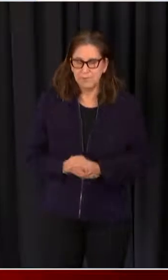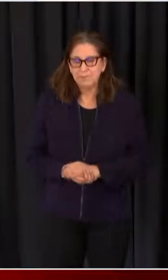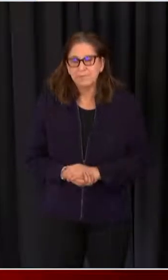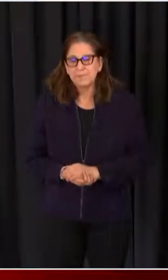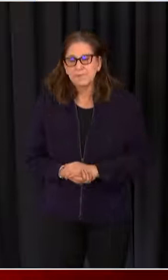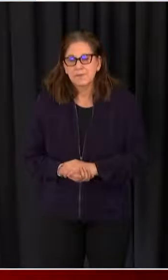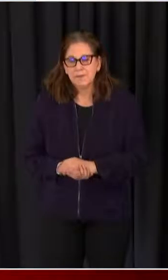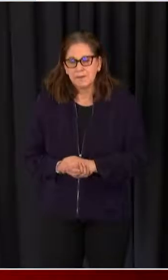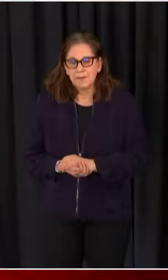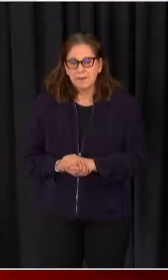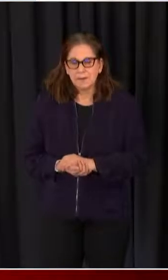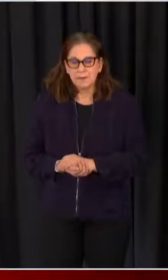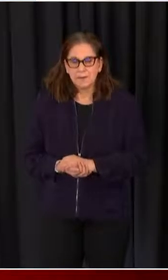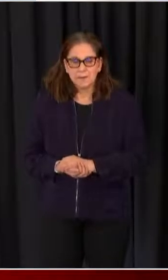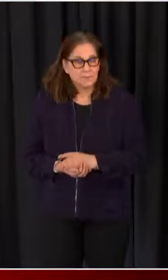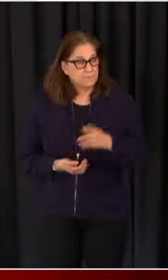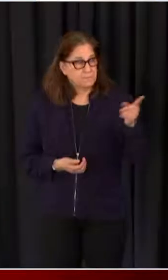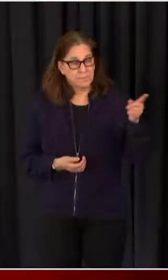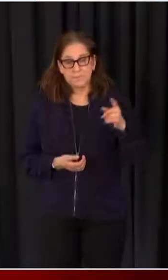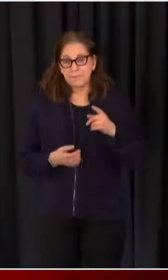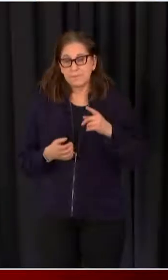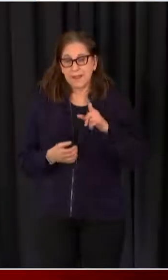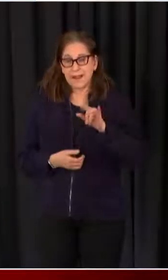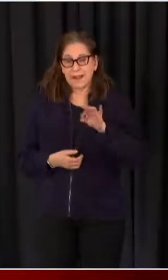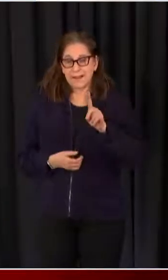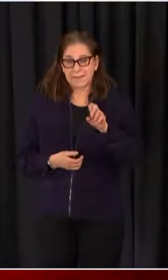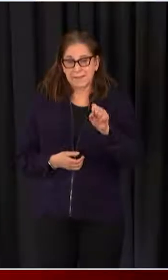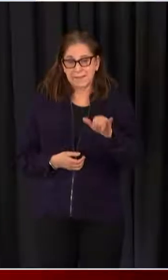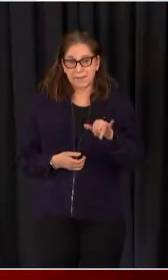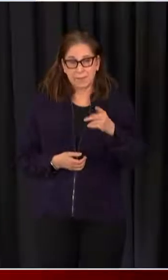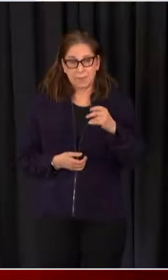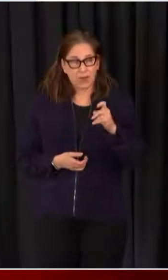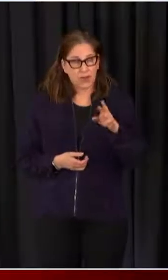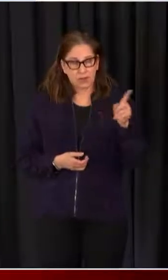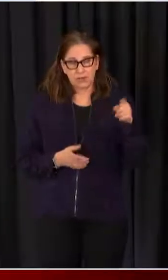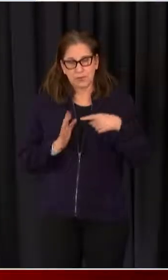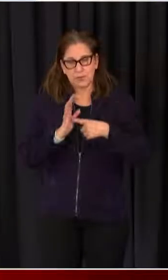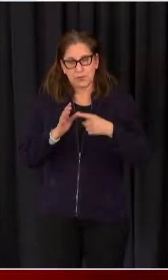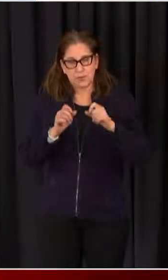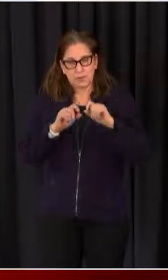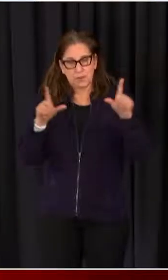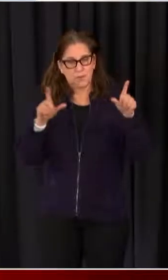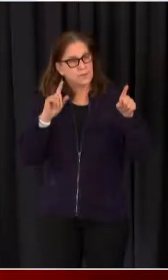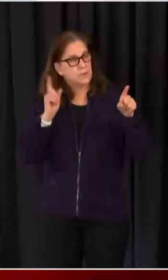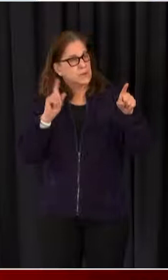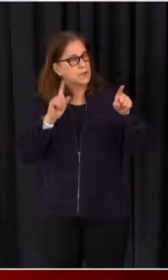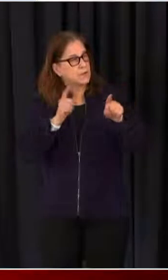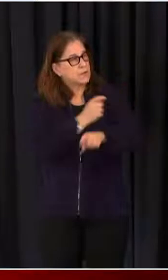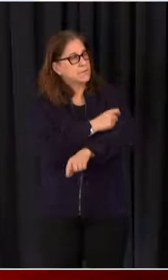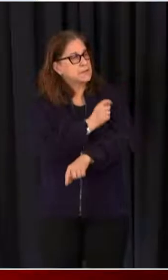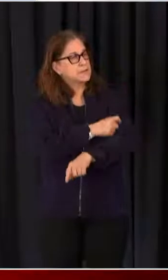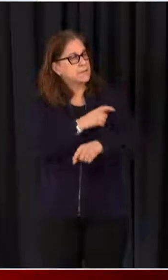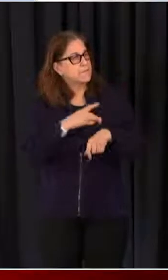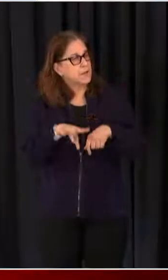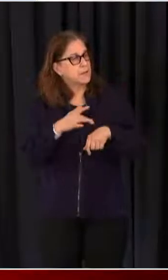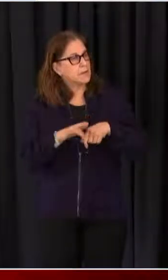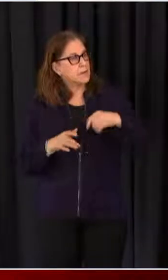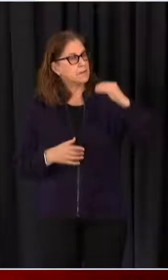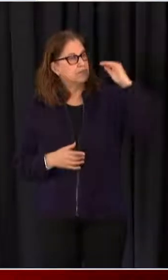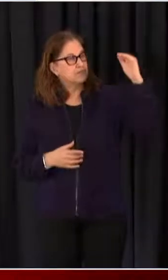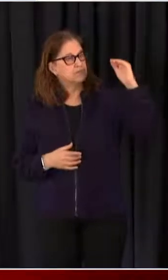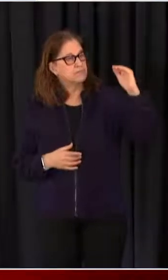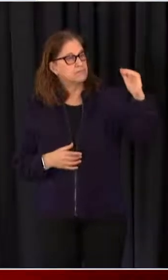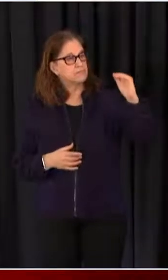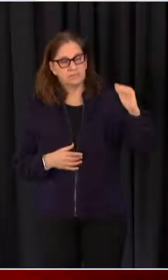Director Parker displayed on the screenshots, where the dose that is available, or the type of vaccine that is